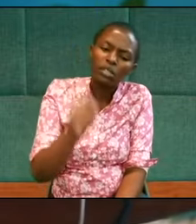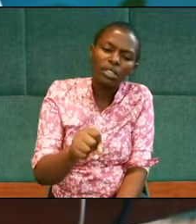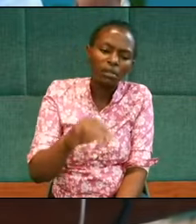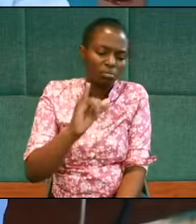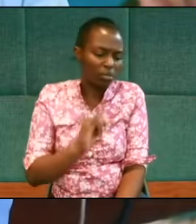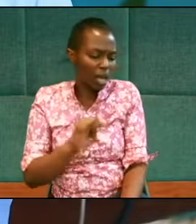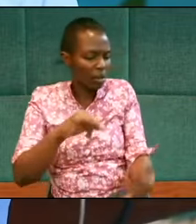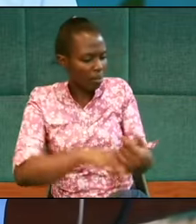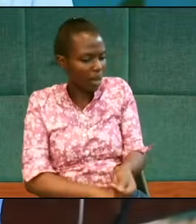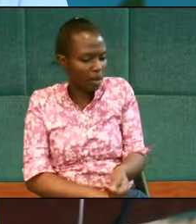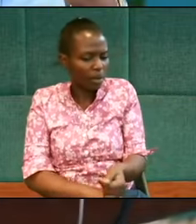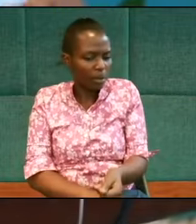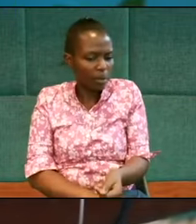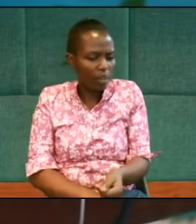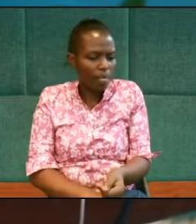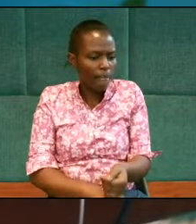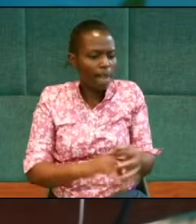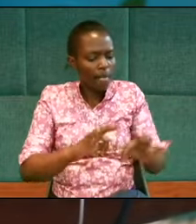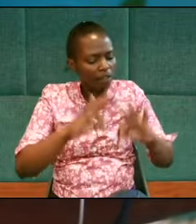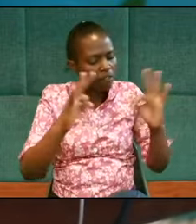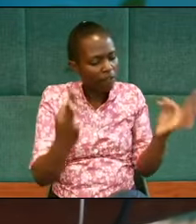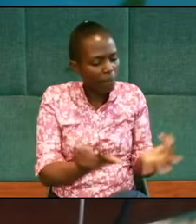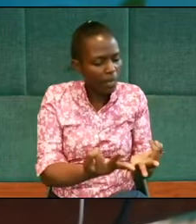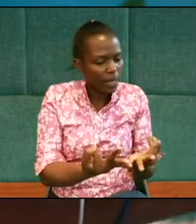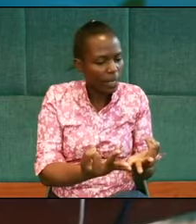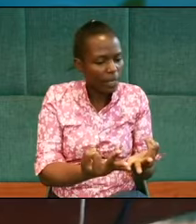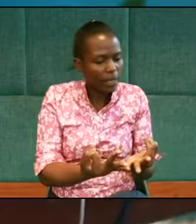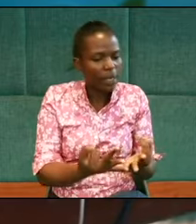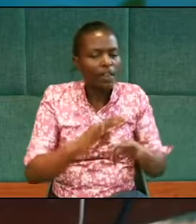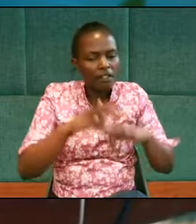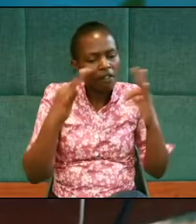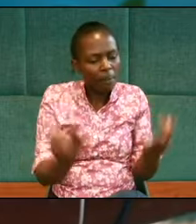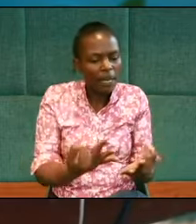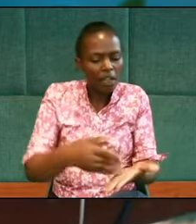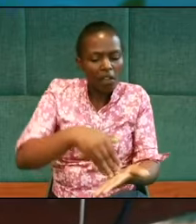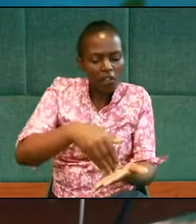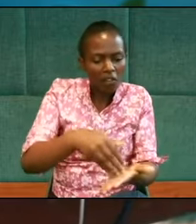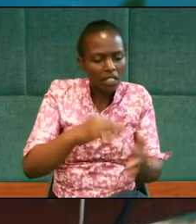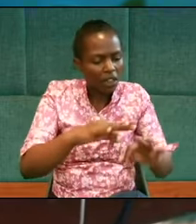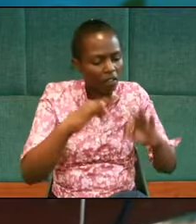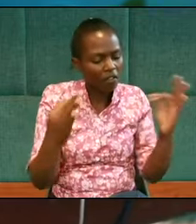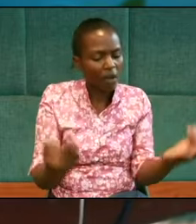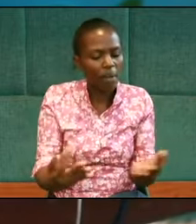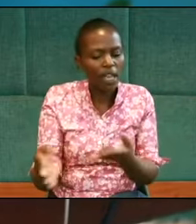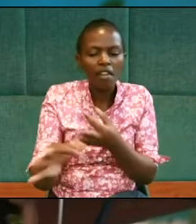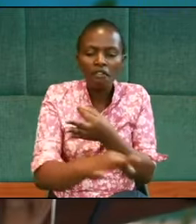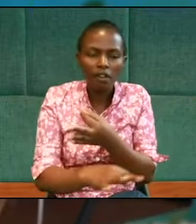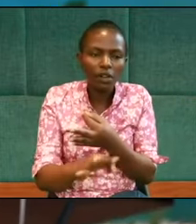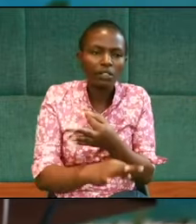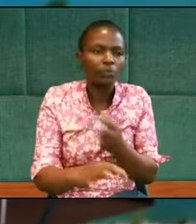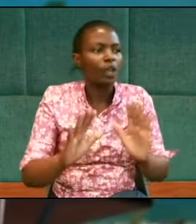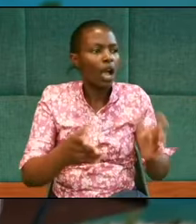marry? Family or faulty family foundations. Whom shall I marry? How many persons